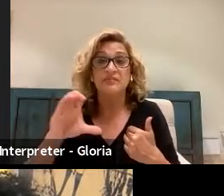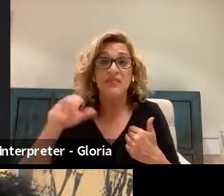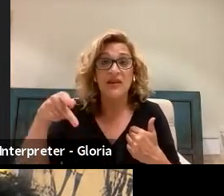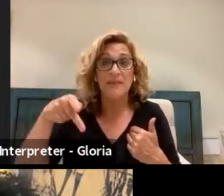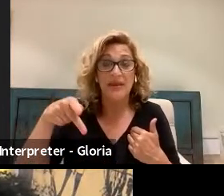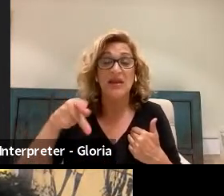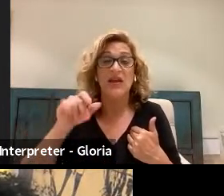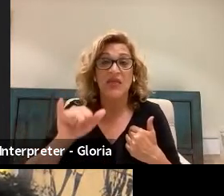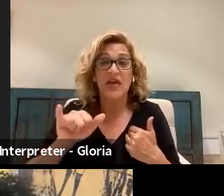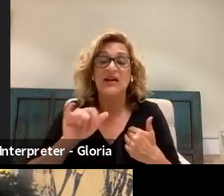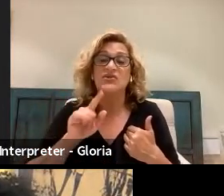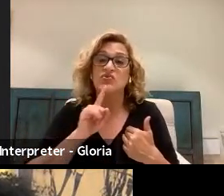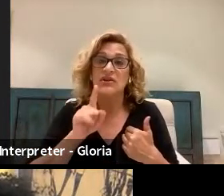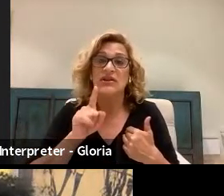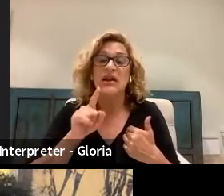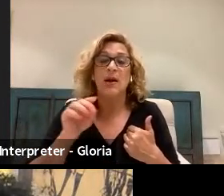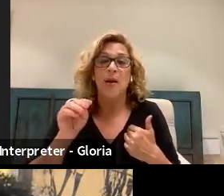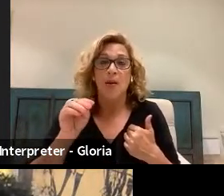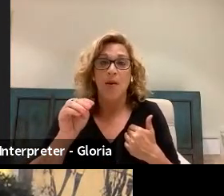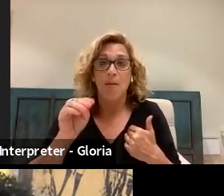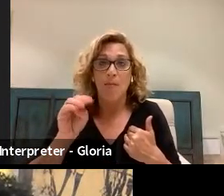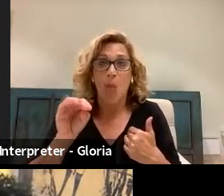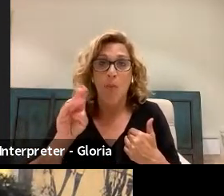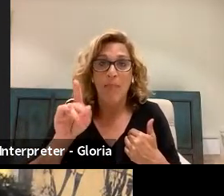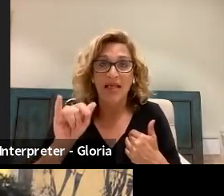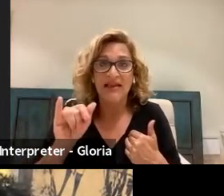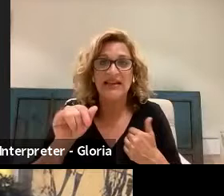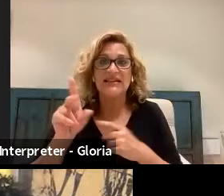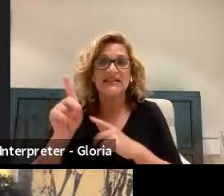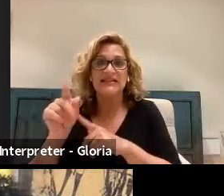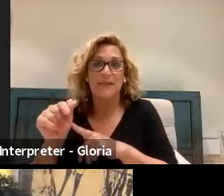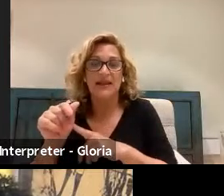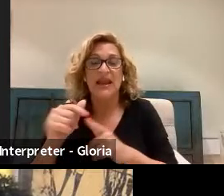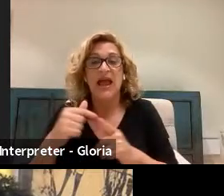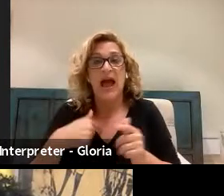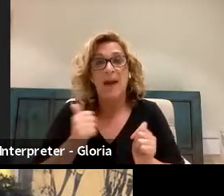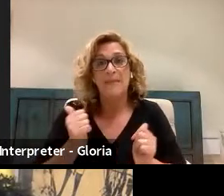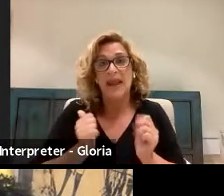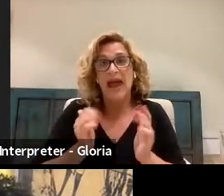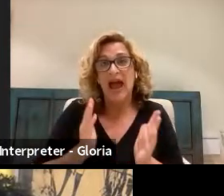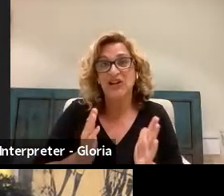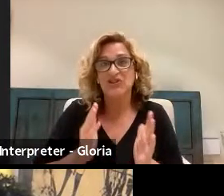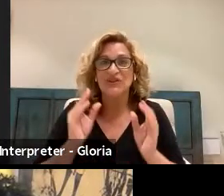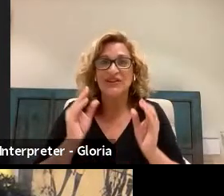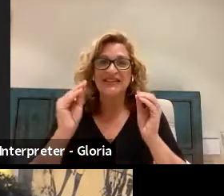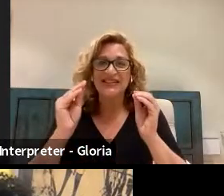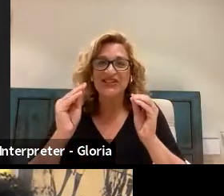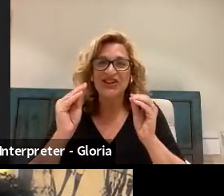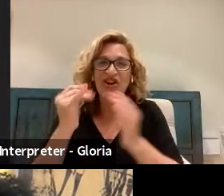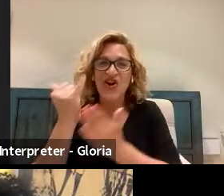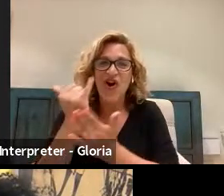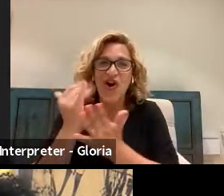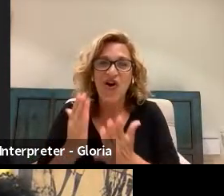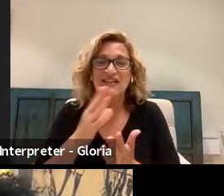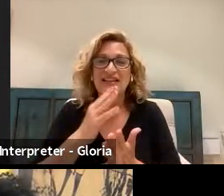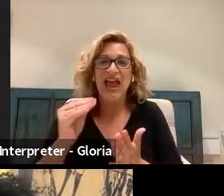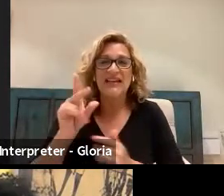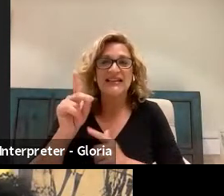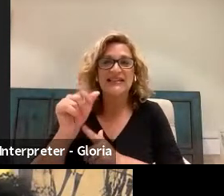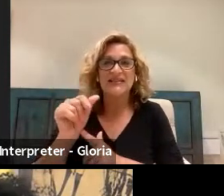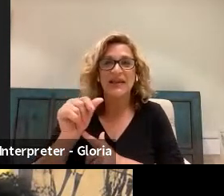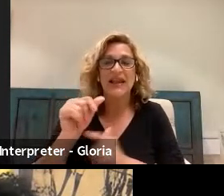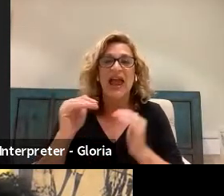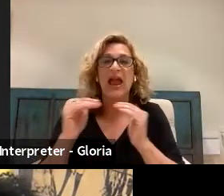is a mobility disability. I'm an actor, a teaching artist, and a disability